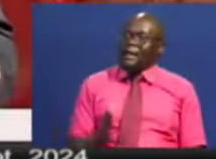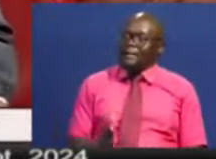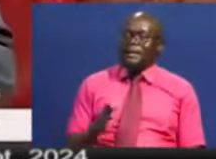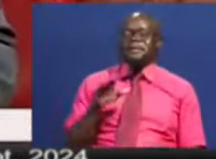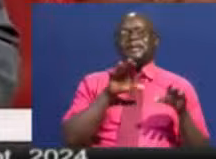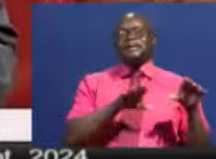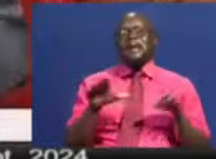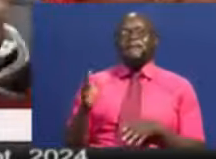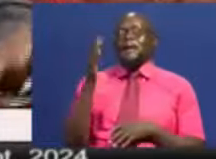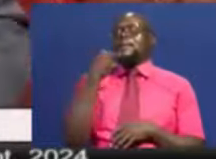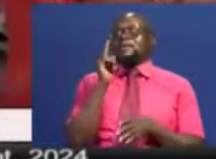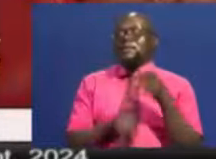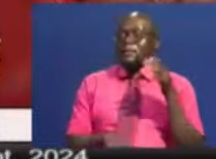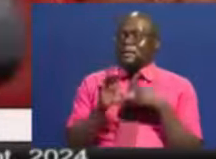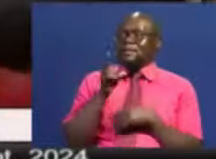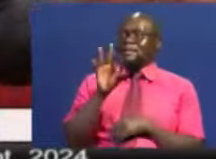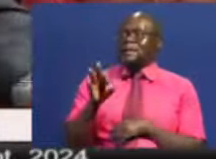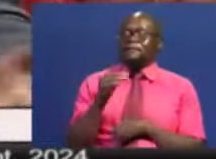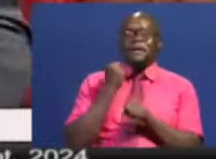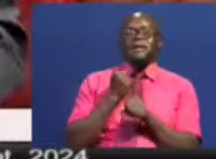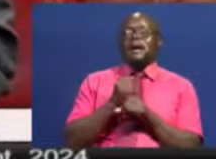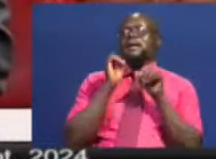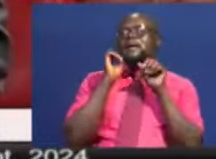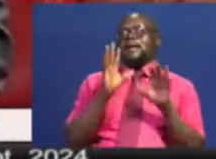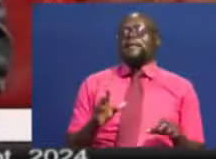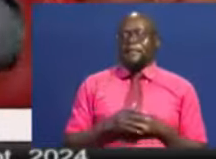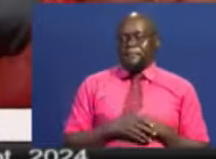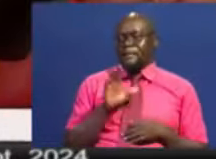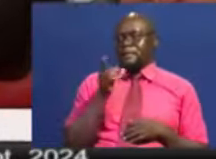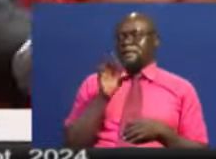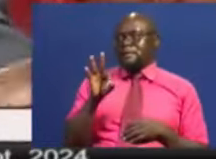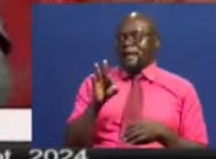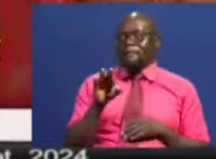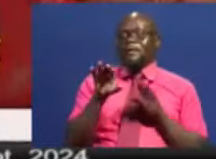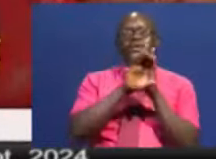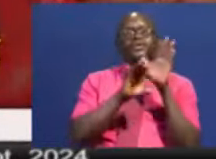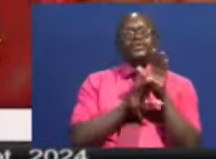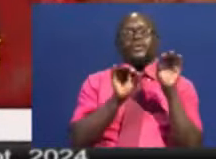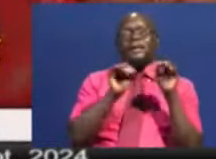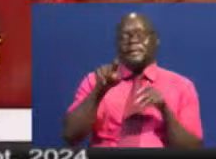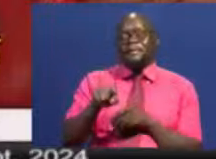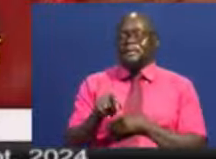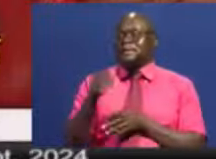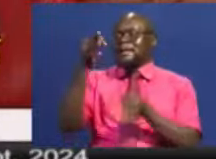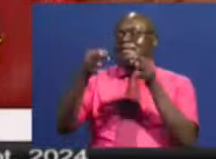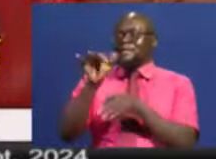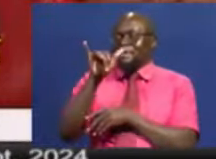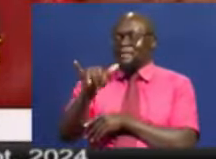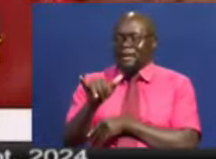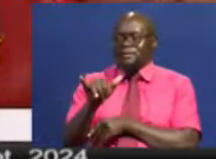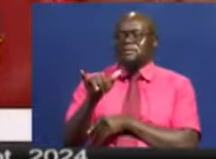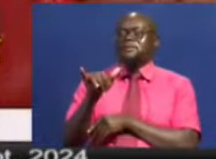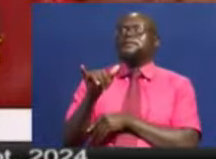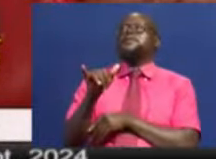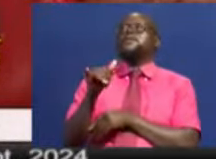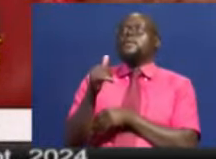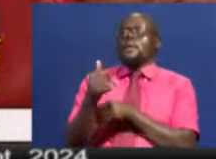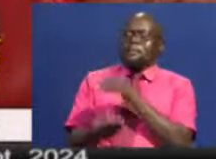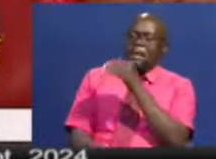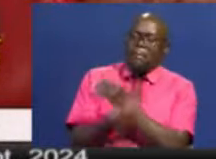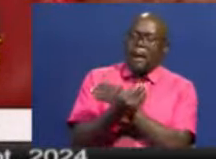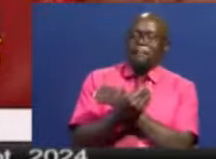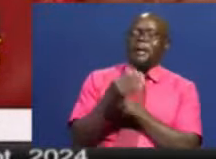miserable by saying that CDF is not doing anything, Mr. Speaker? CDF is unconstitutional. This is a judgment that has been procured by the Council